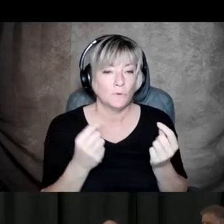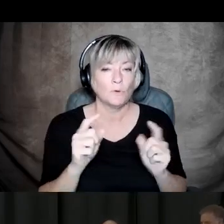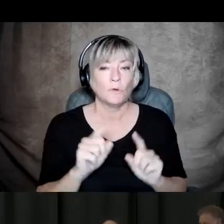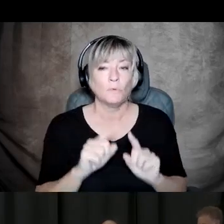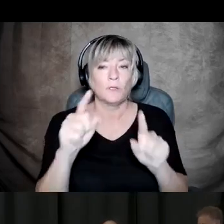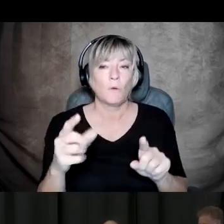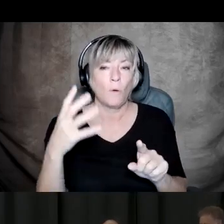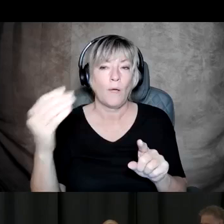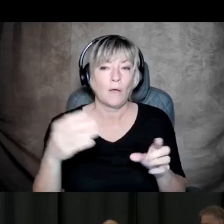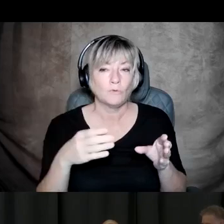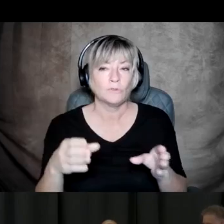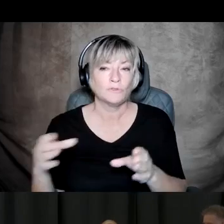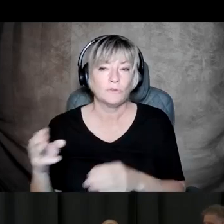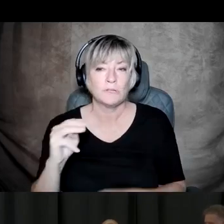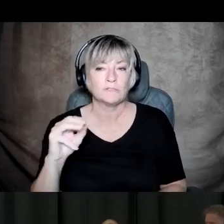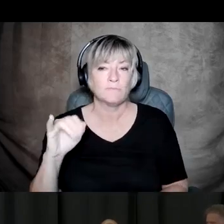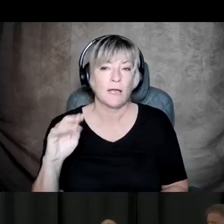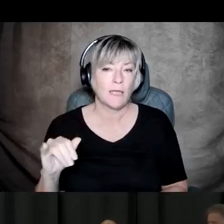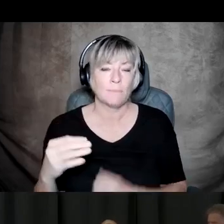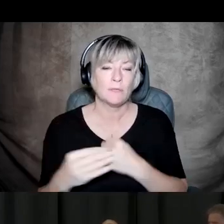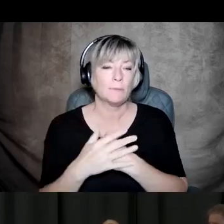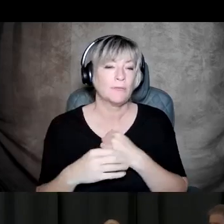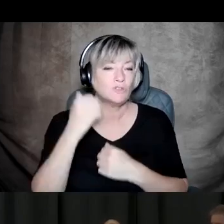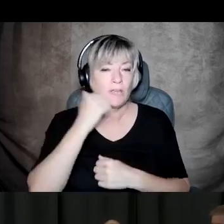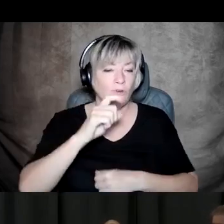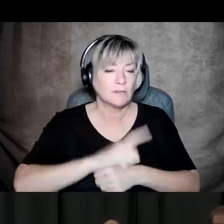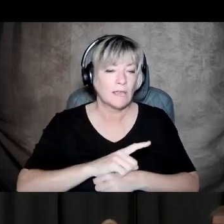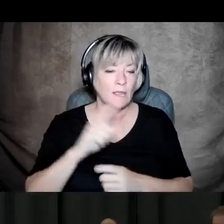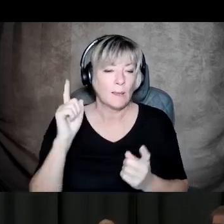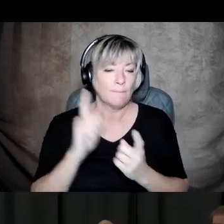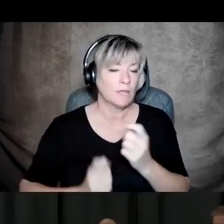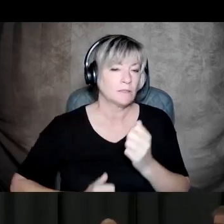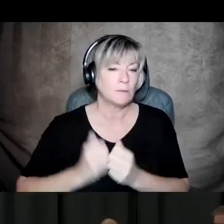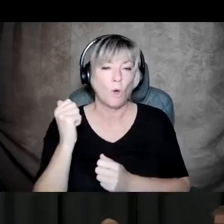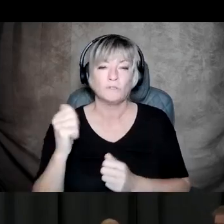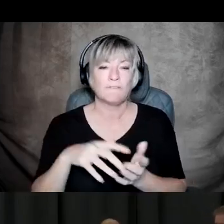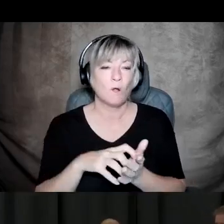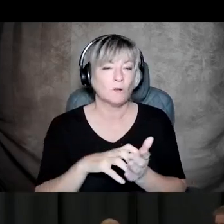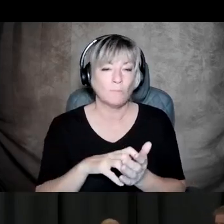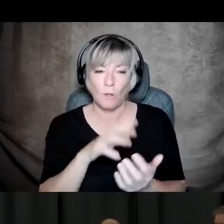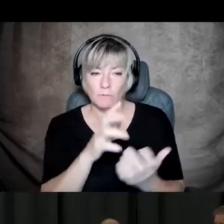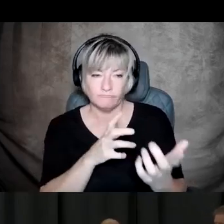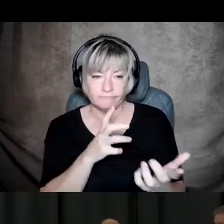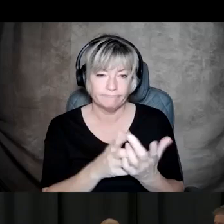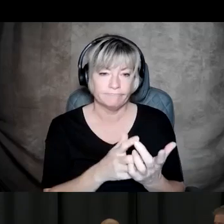to the streets of Miami Beach every day. We meet our most vulnerable where they're at.